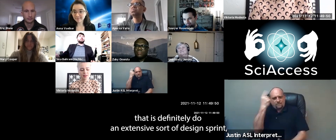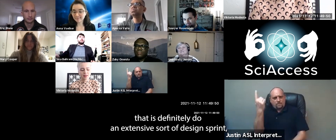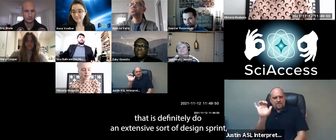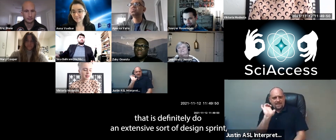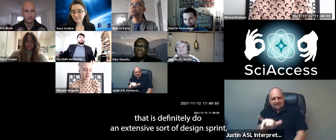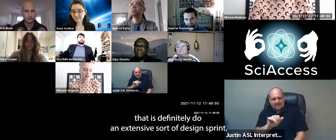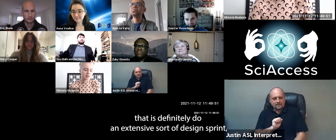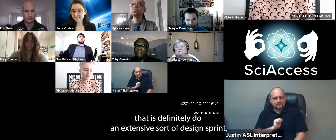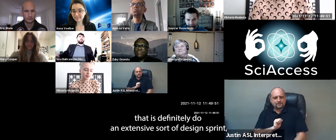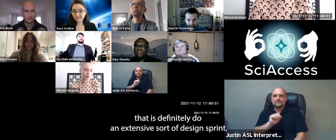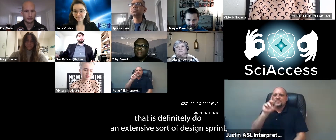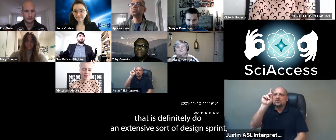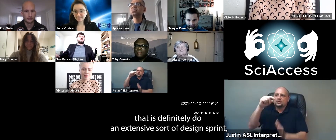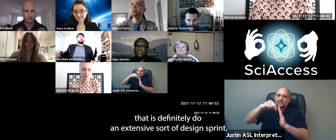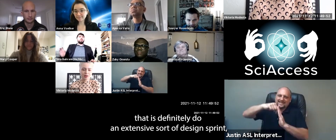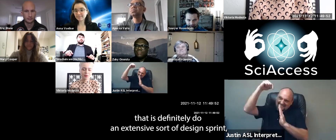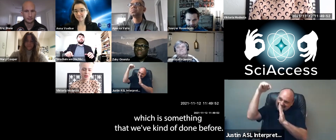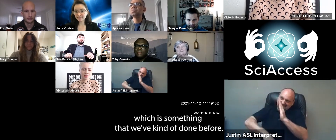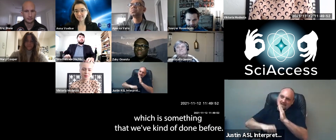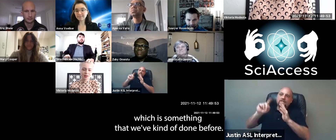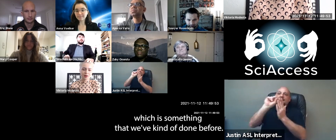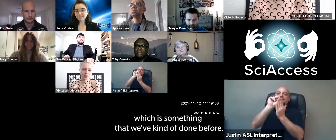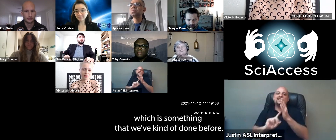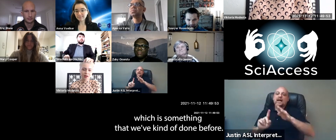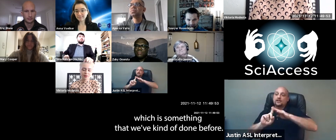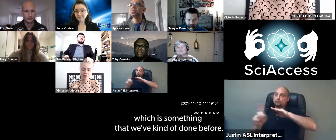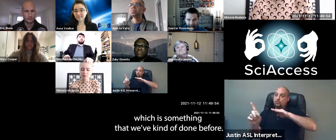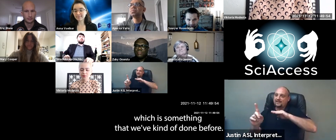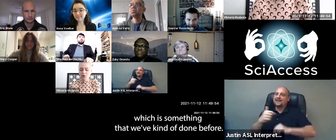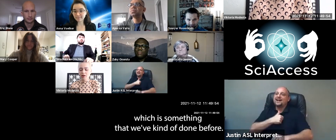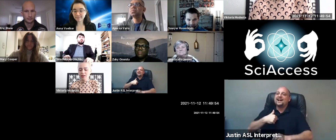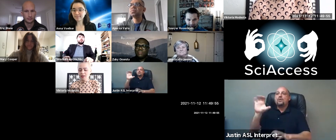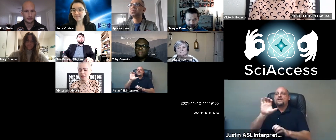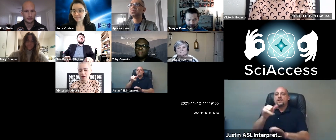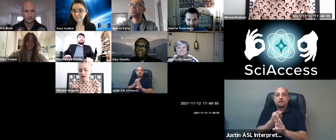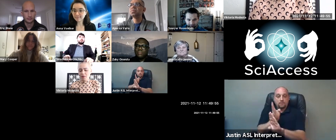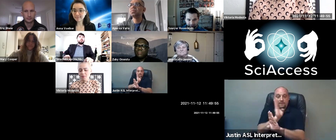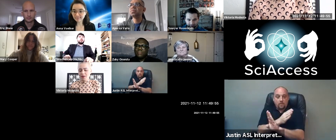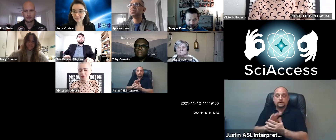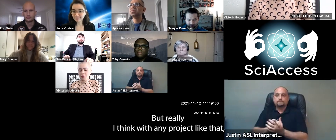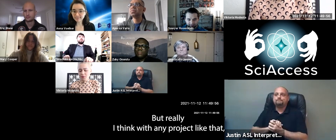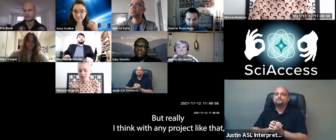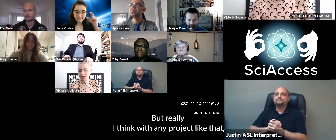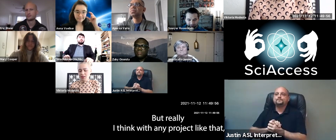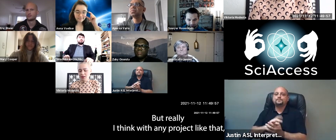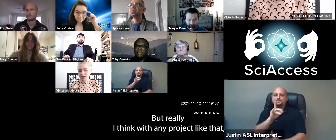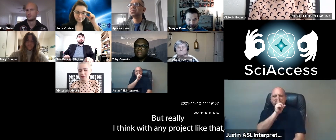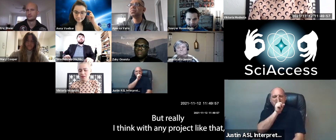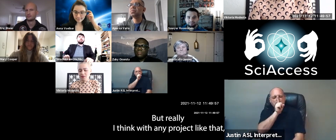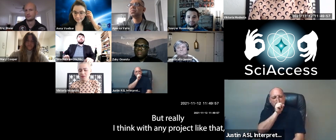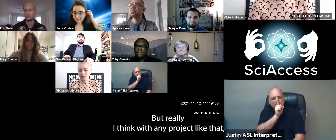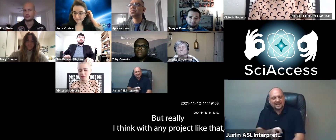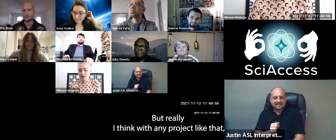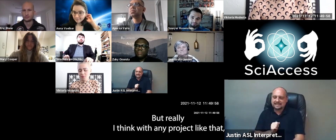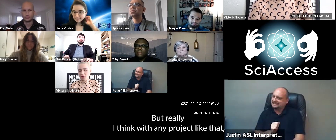an extensive sort of design sprint, which is something that we've kind of done before. But really, I